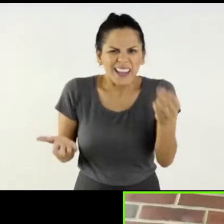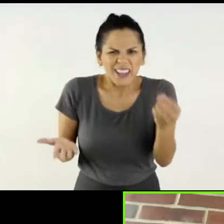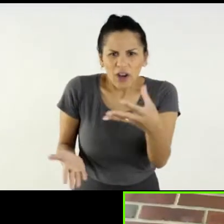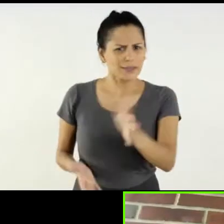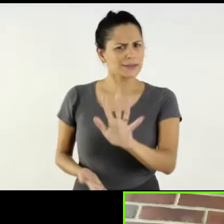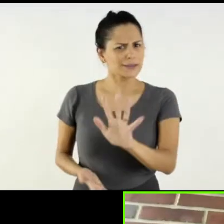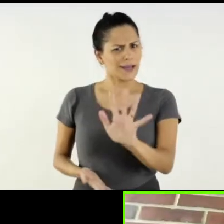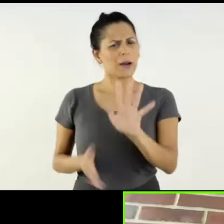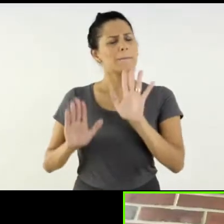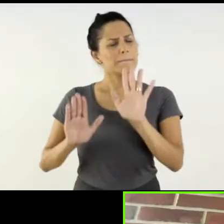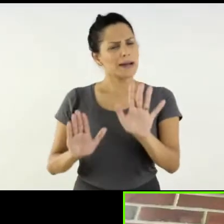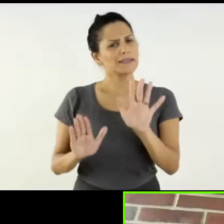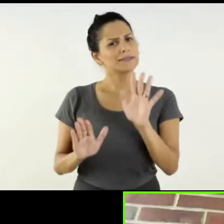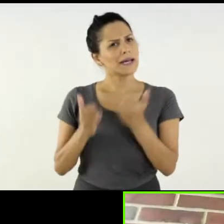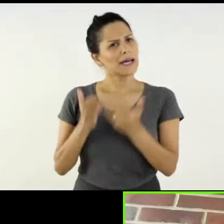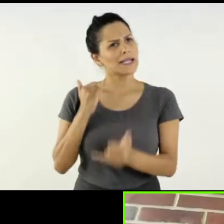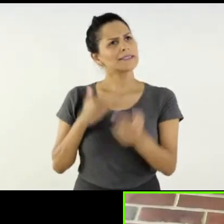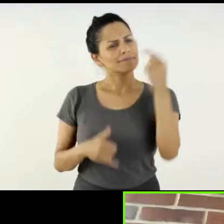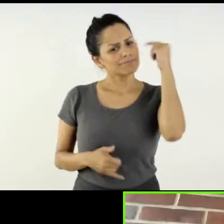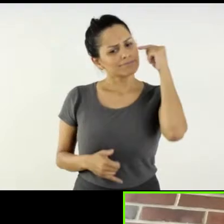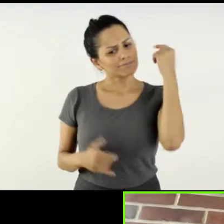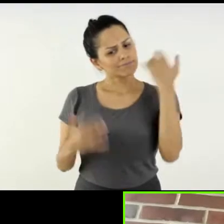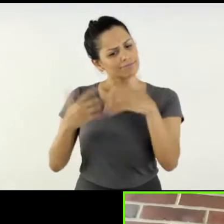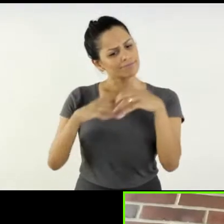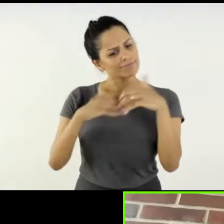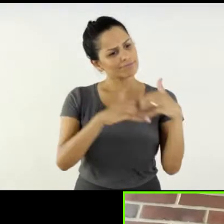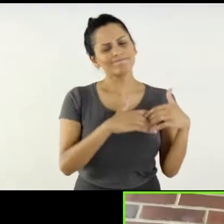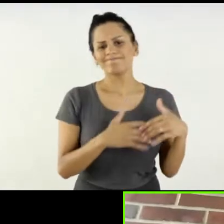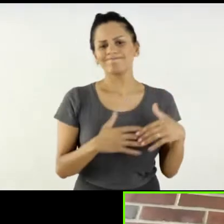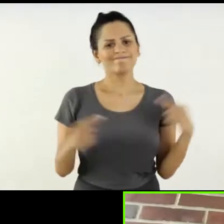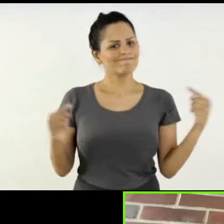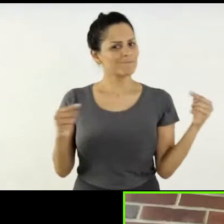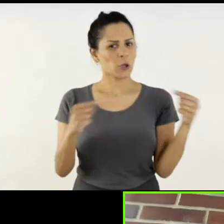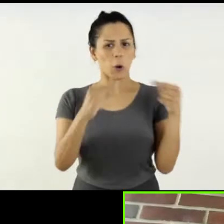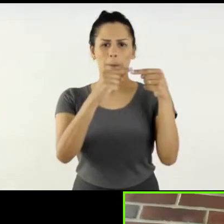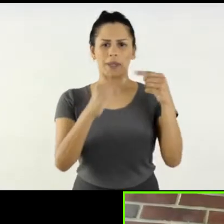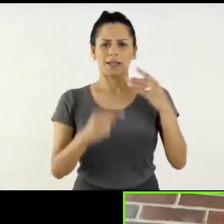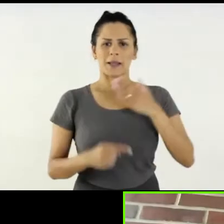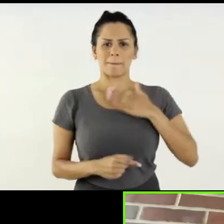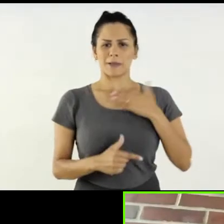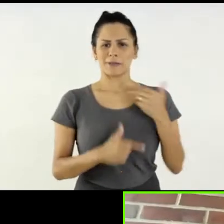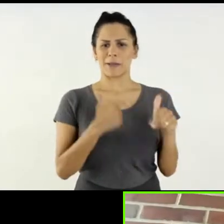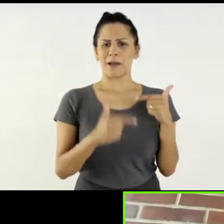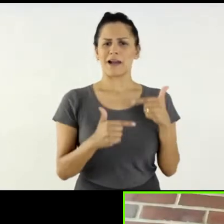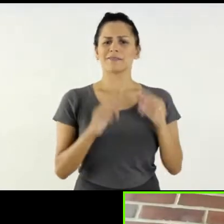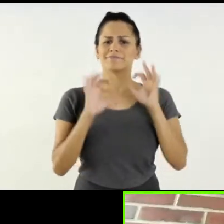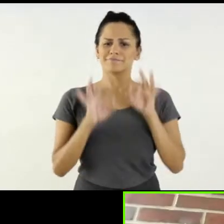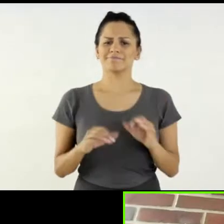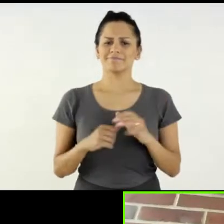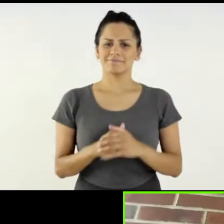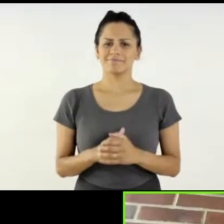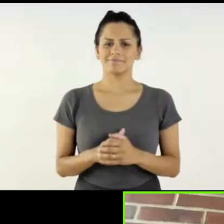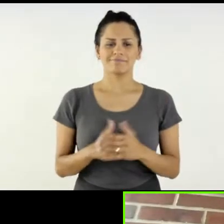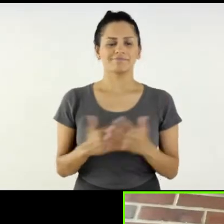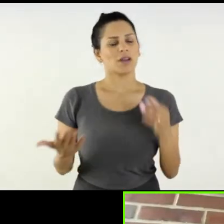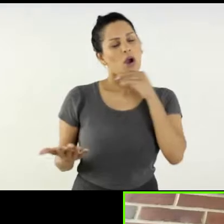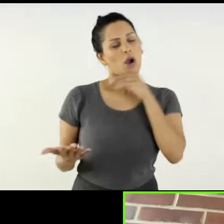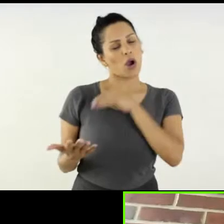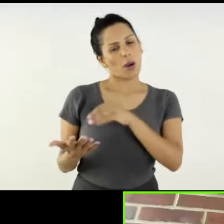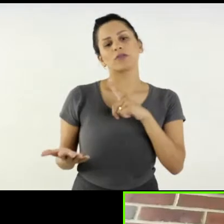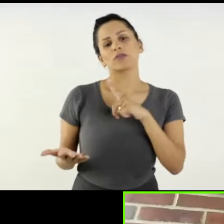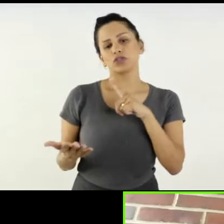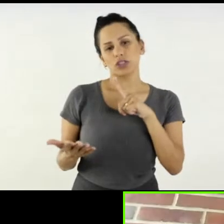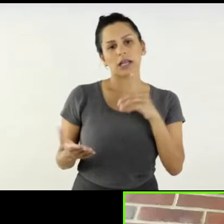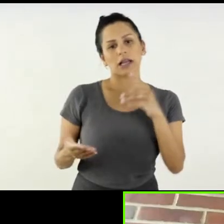this material in the first place. This is how it lived. It lived to a certain extent in these studios. Yes, it lived, you know, in exhibitions, but for the most part,